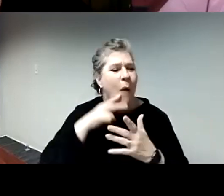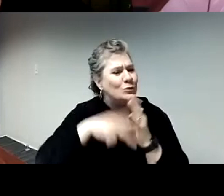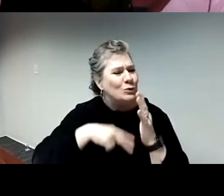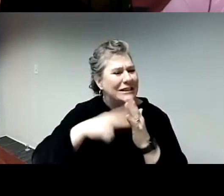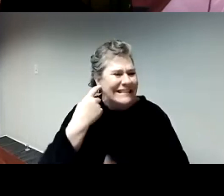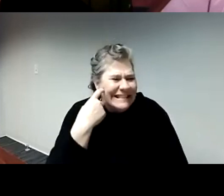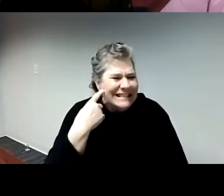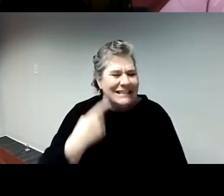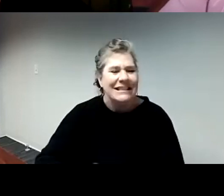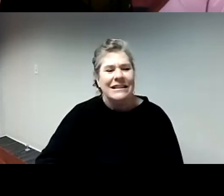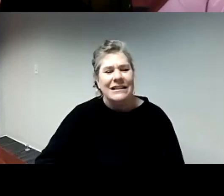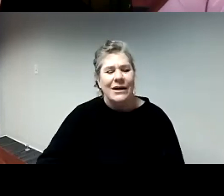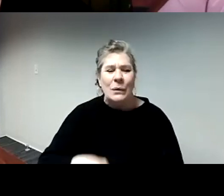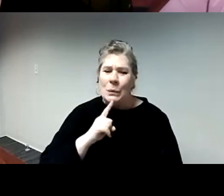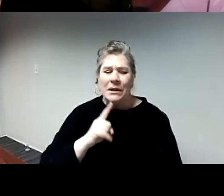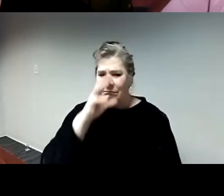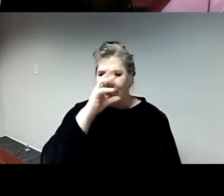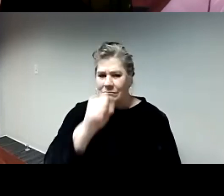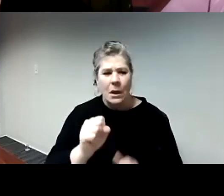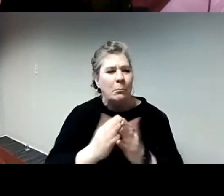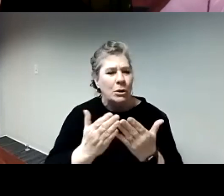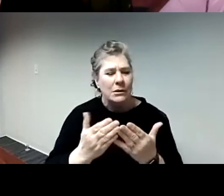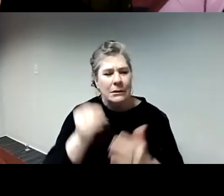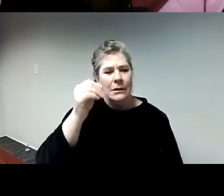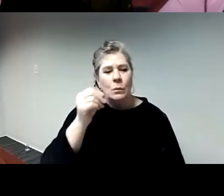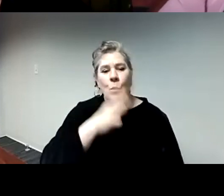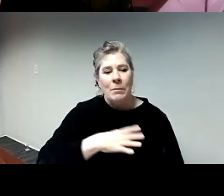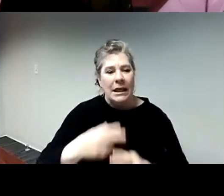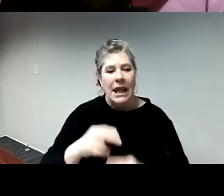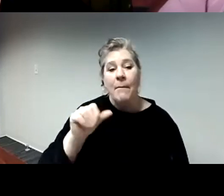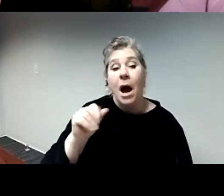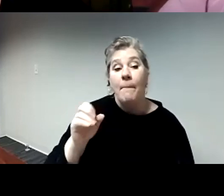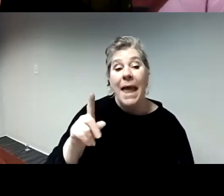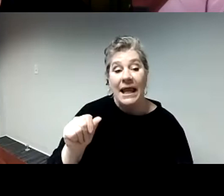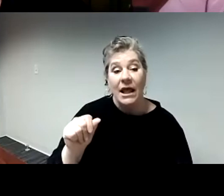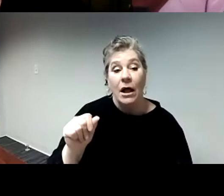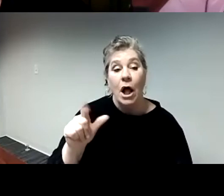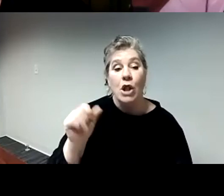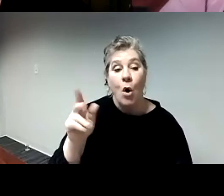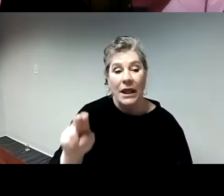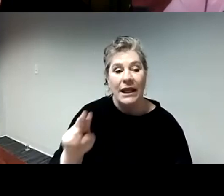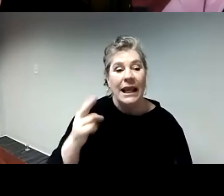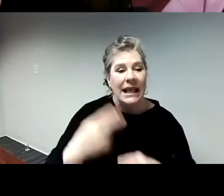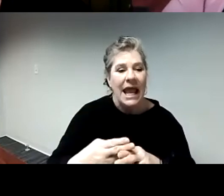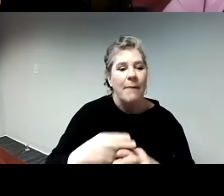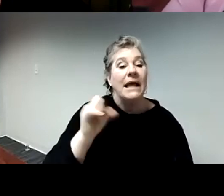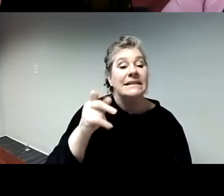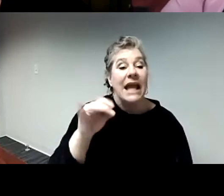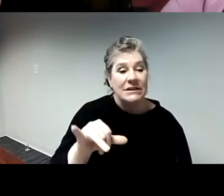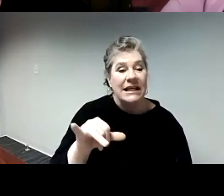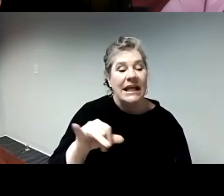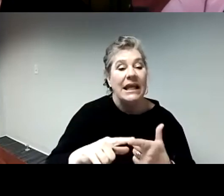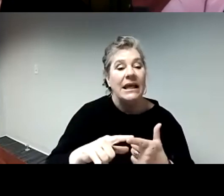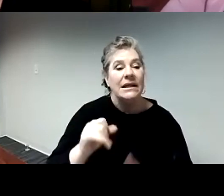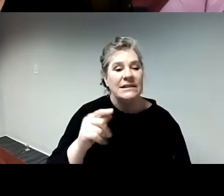recently a really fascinating book from Amanda Logan called The Scarcity Slot, Excavating Histories of Food Security